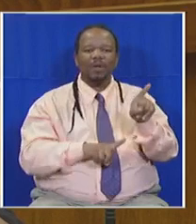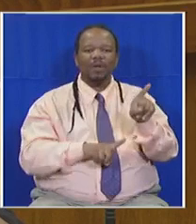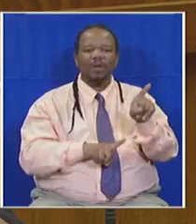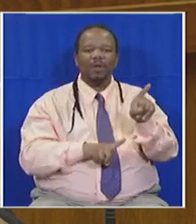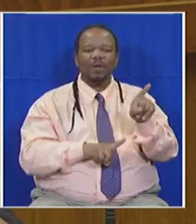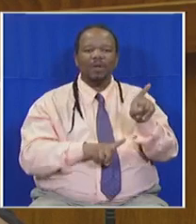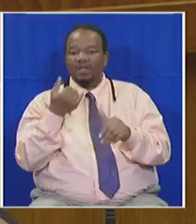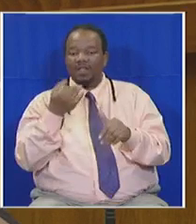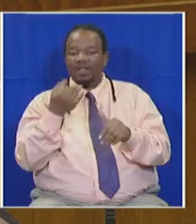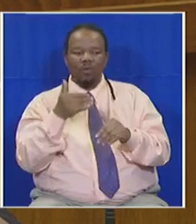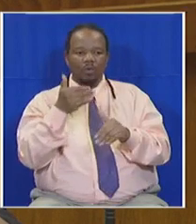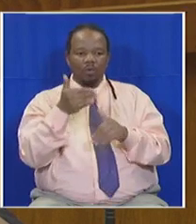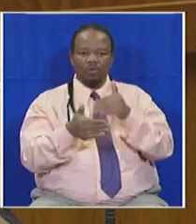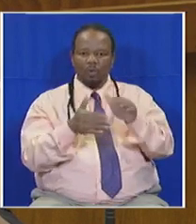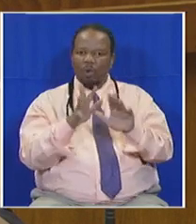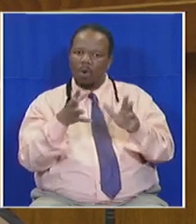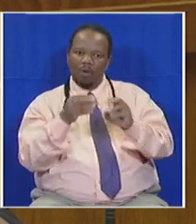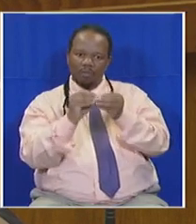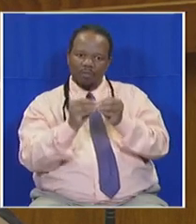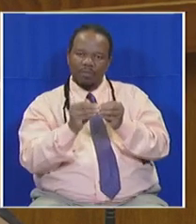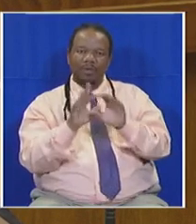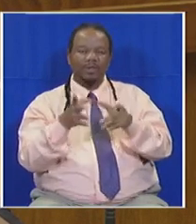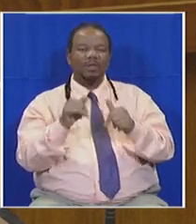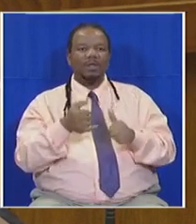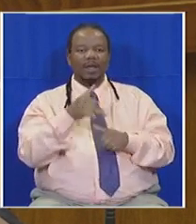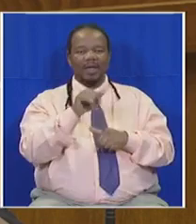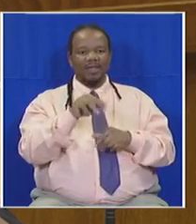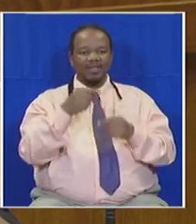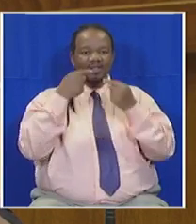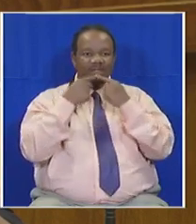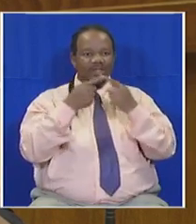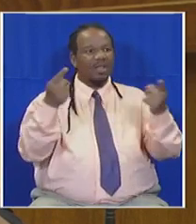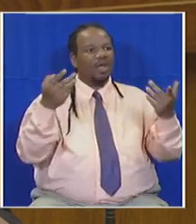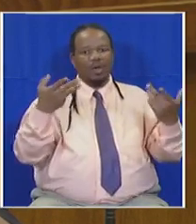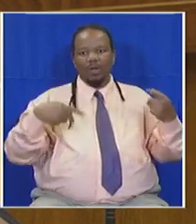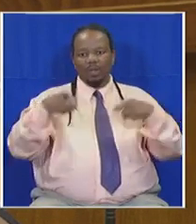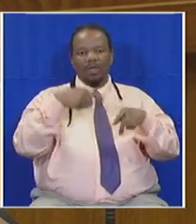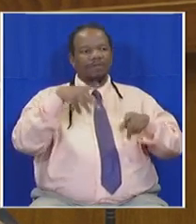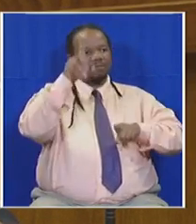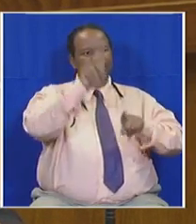you proceed along. So the ANC has declared that it has lost the plot ab initio.